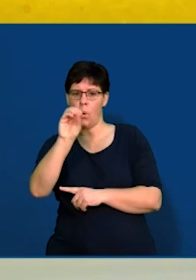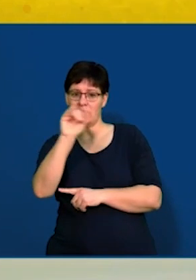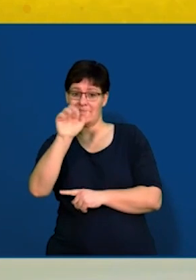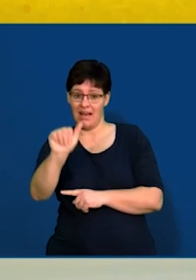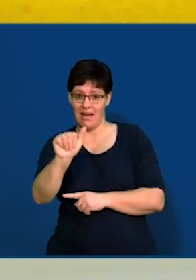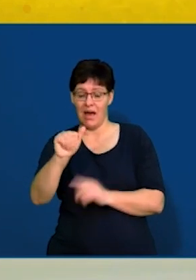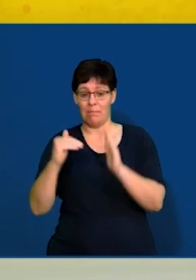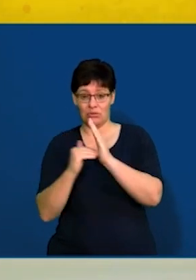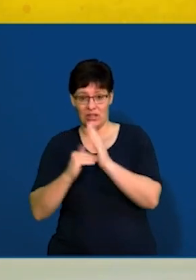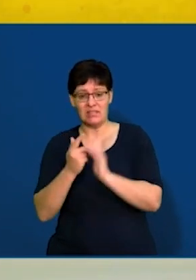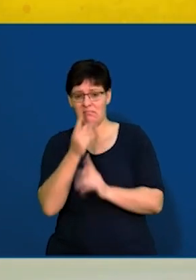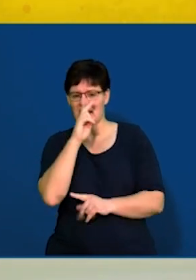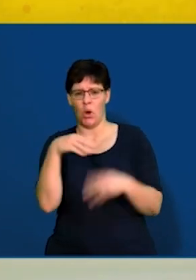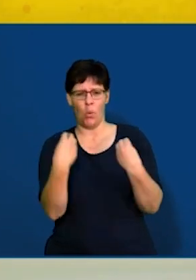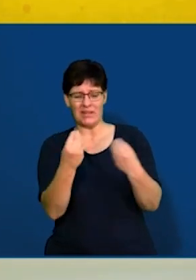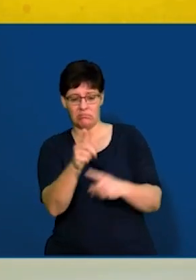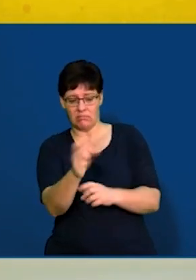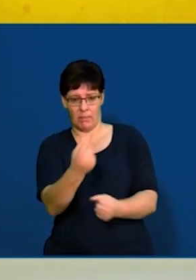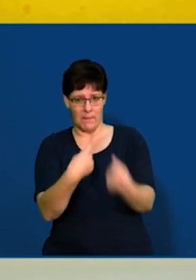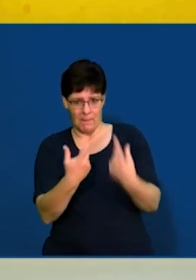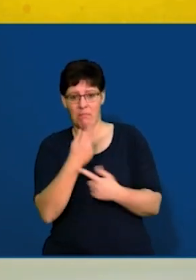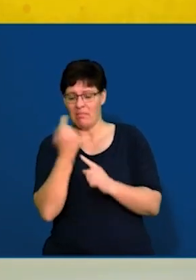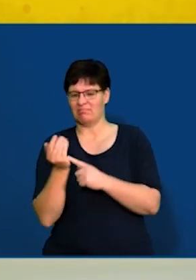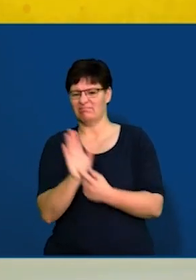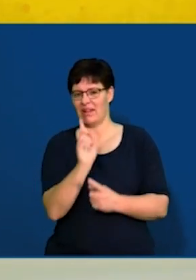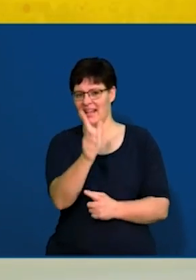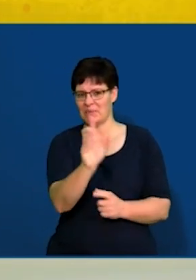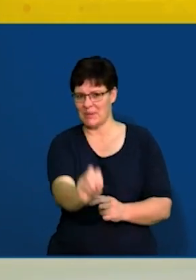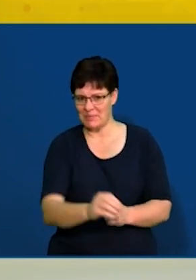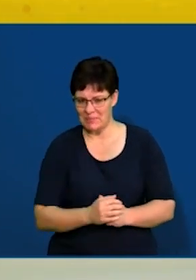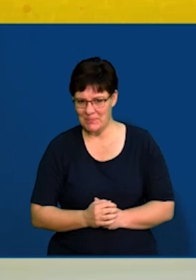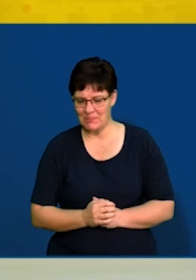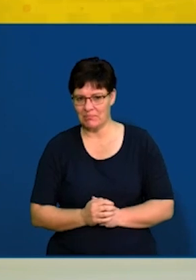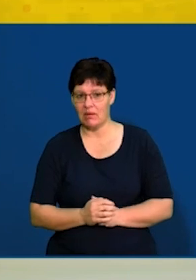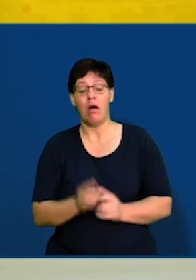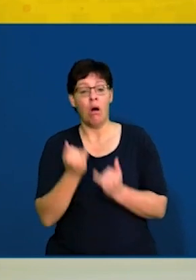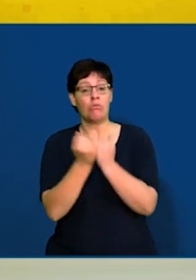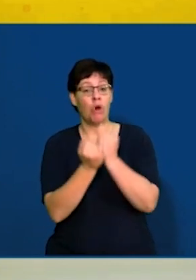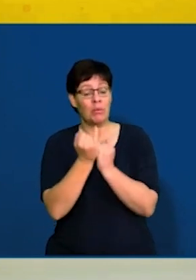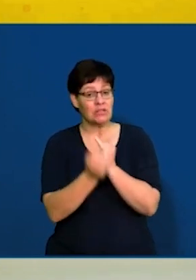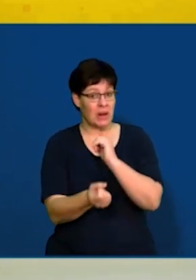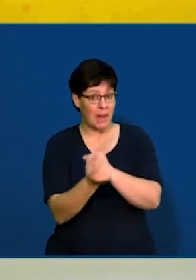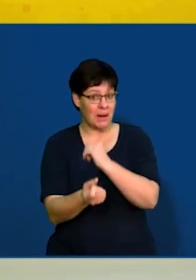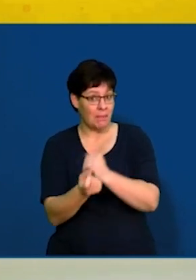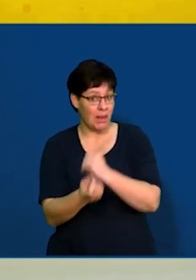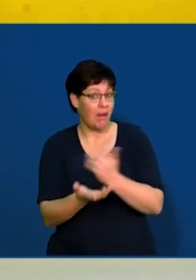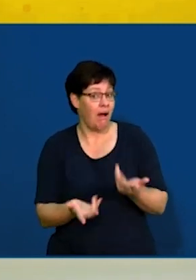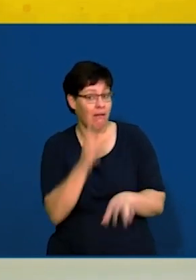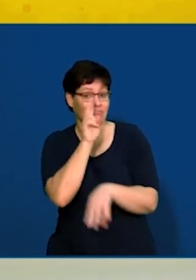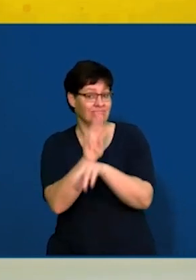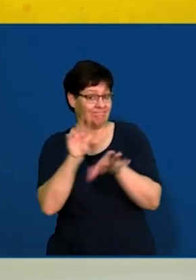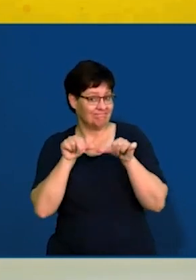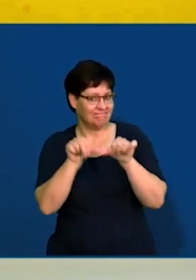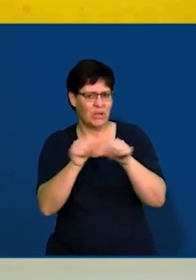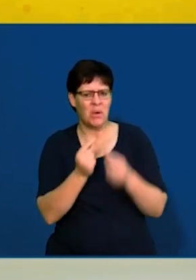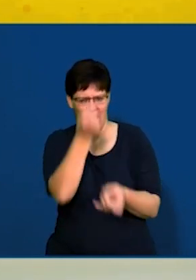our WhatsApp line, and I'll leave all of the details on the screen for you guys. We've got cool competitions going on, guys, so please stay tuned to get all